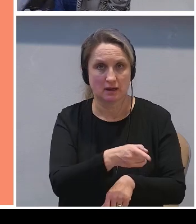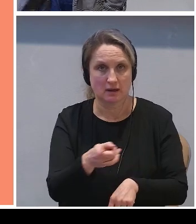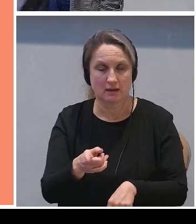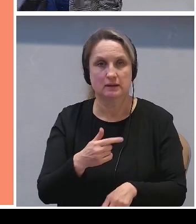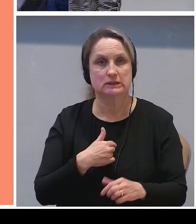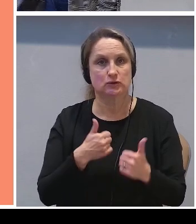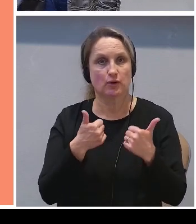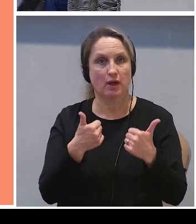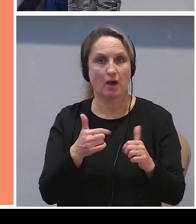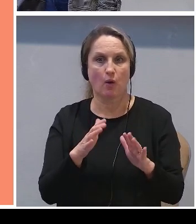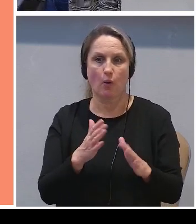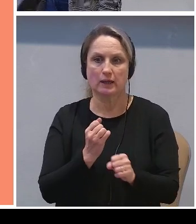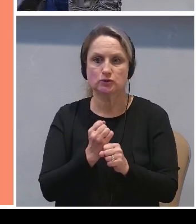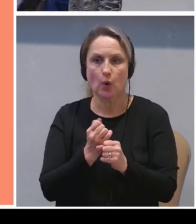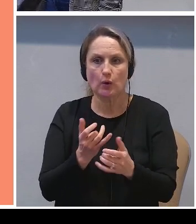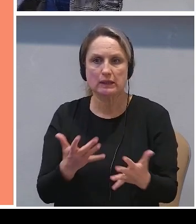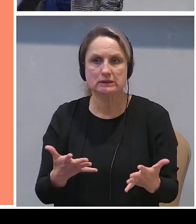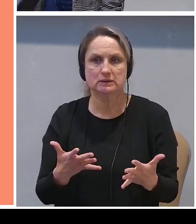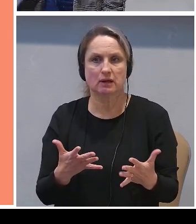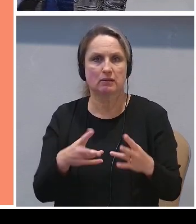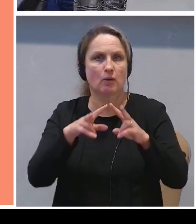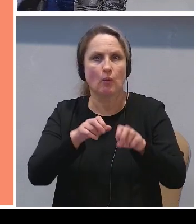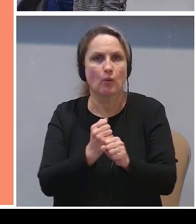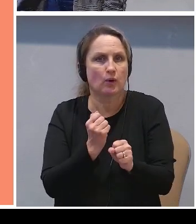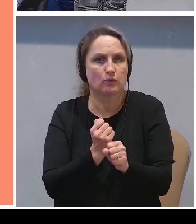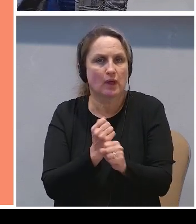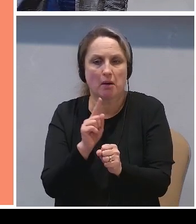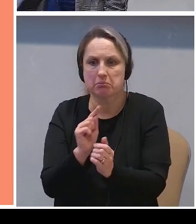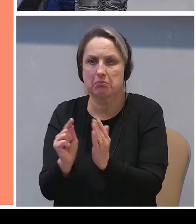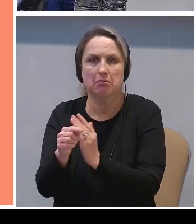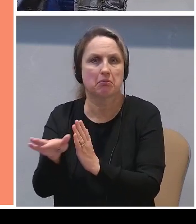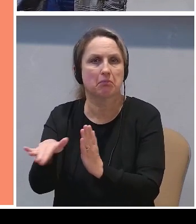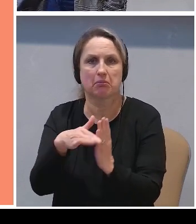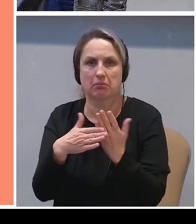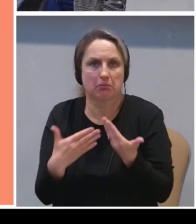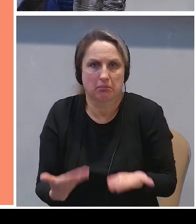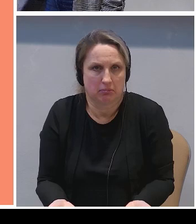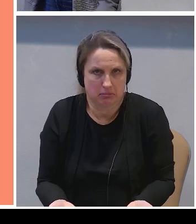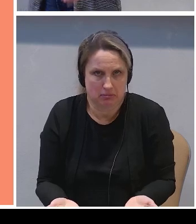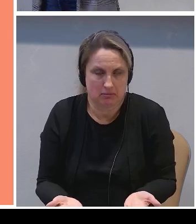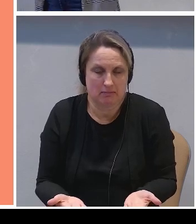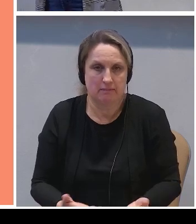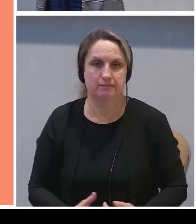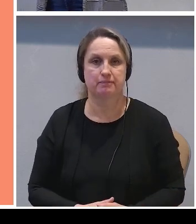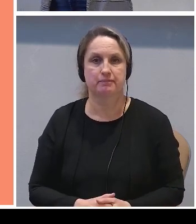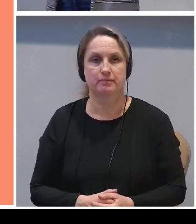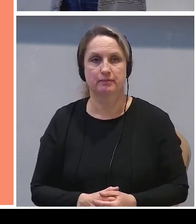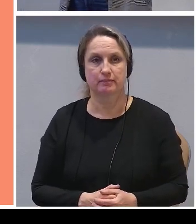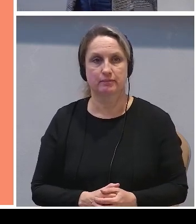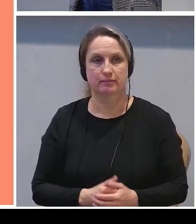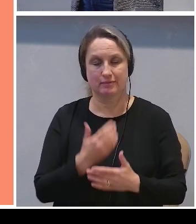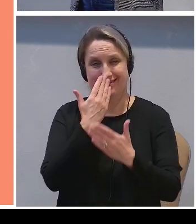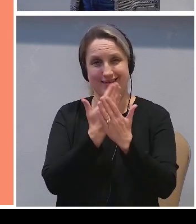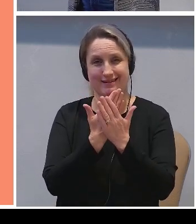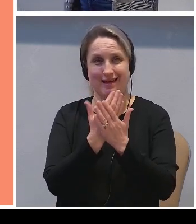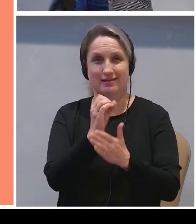the European Network of Pediatric Research at the European Medicines Agency. They have developed 2 guides.